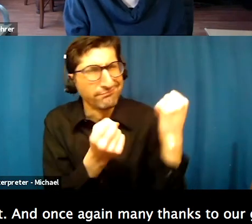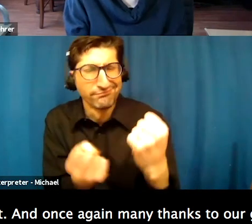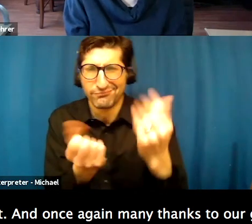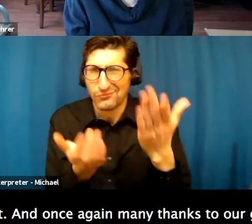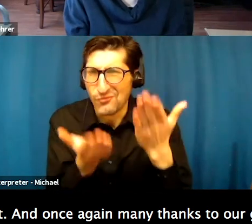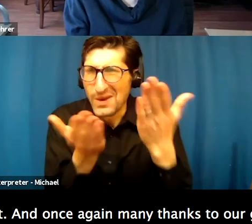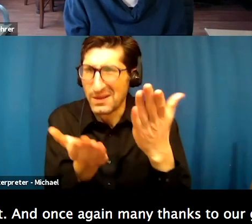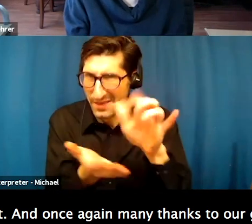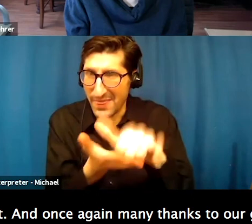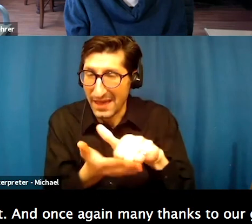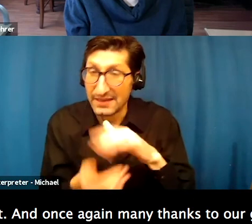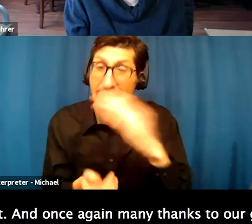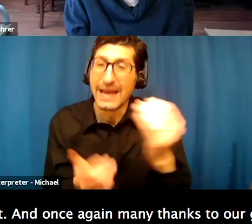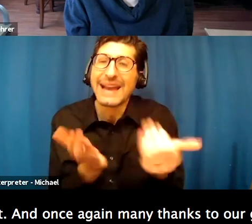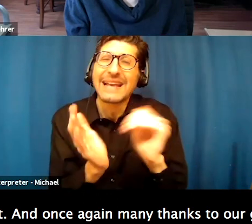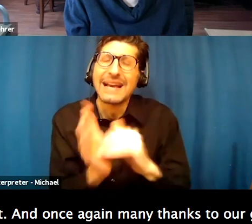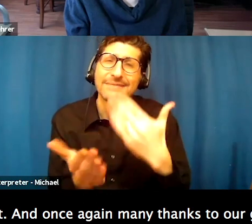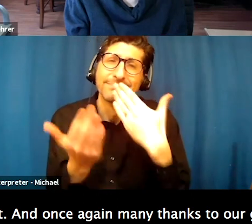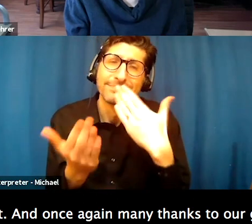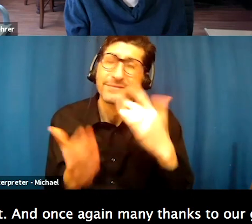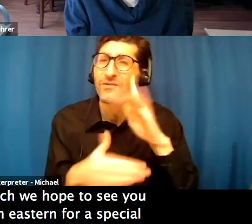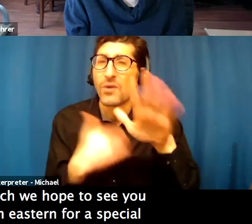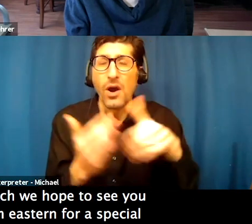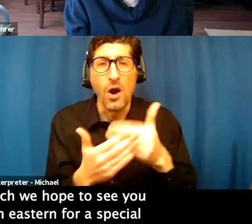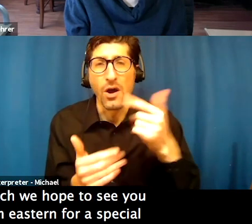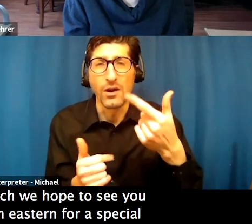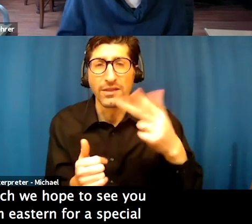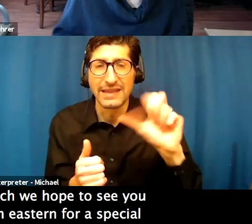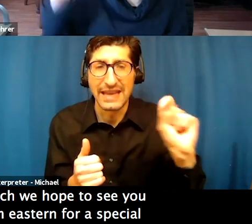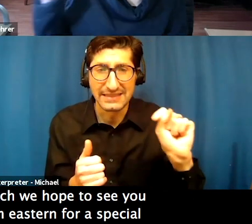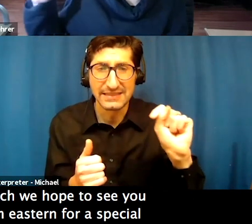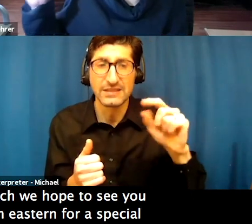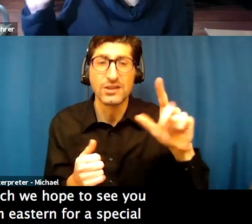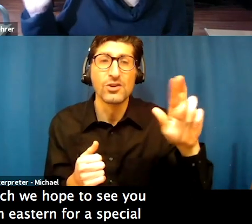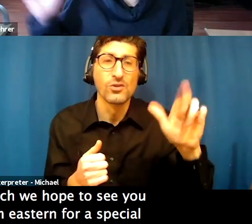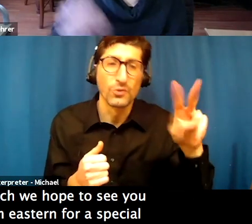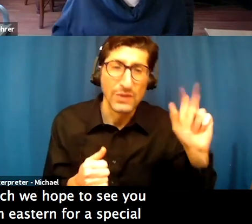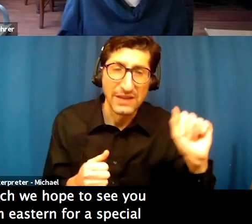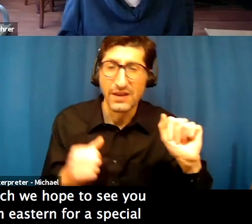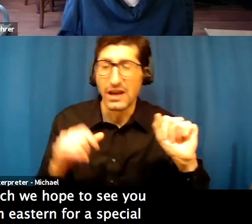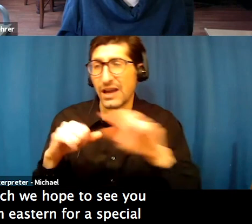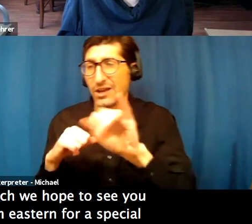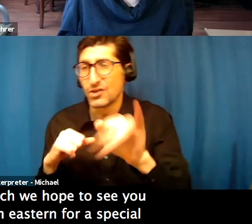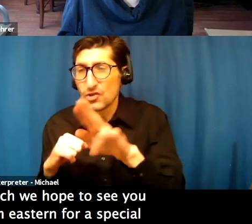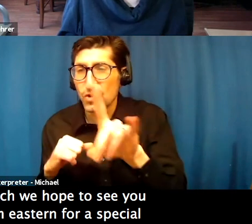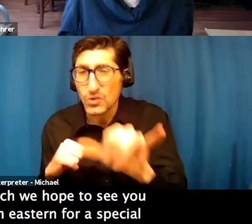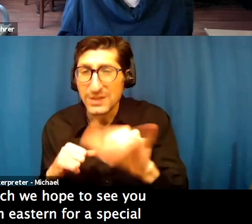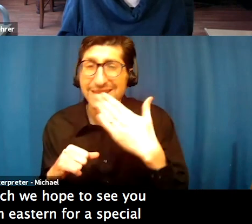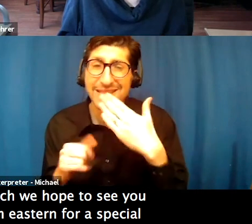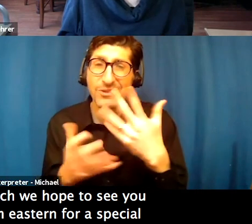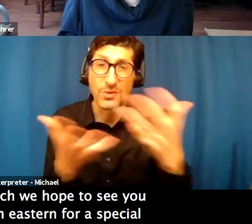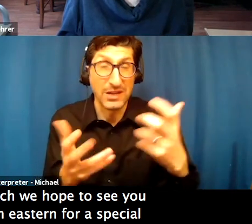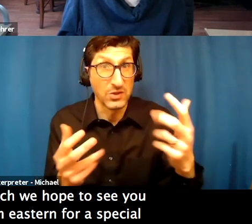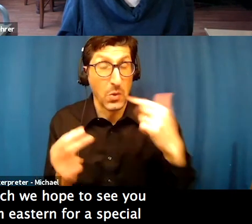Um, and once again, many thanks to our guests tonight, Riva Judy. Thank you so much. We hope to see you all this coming